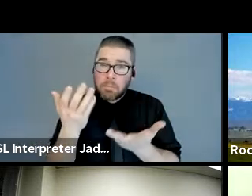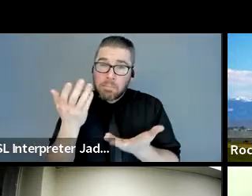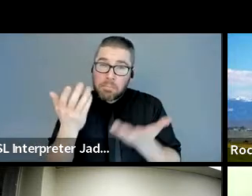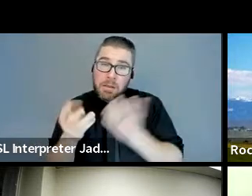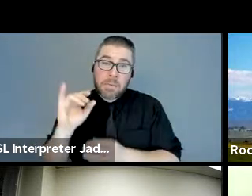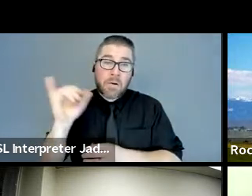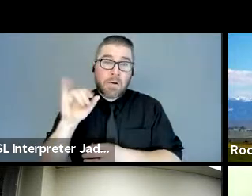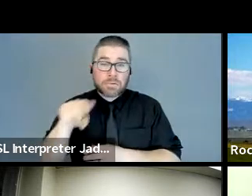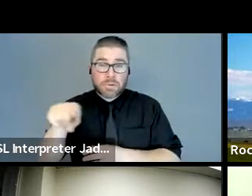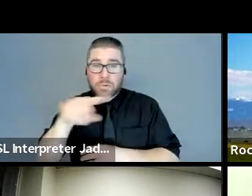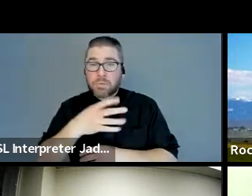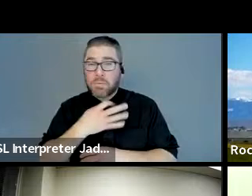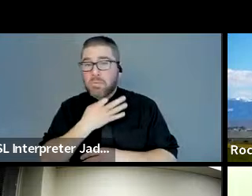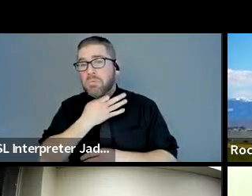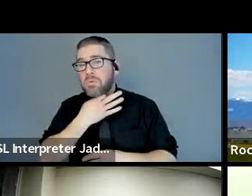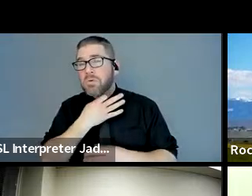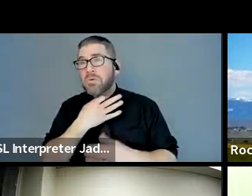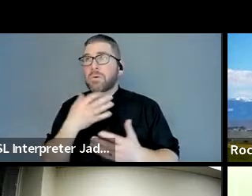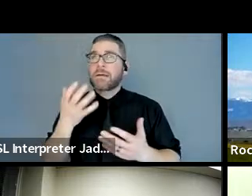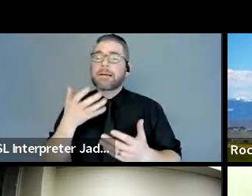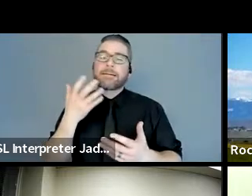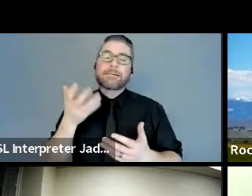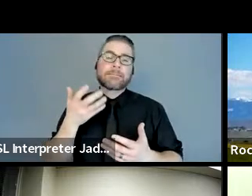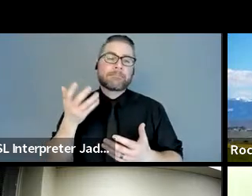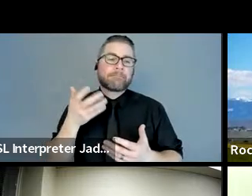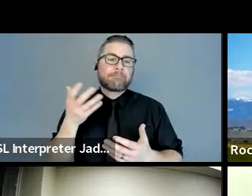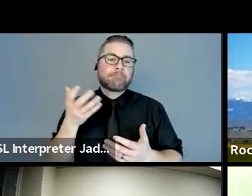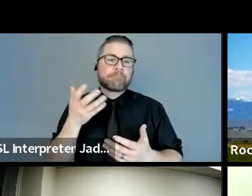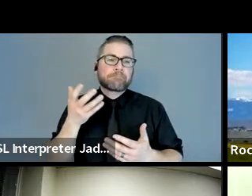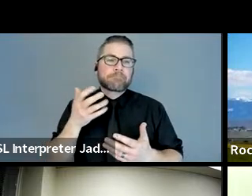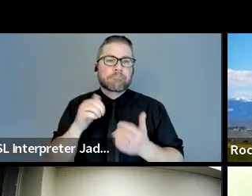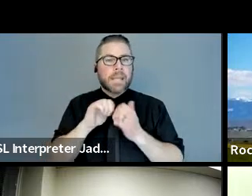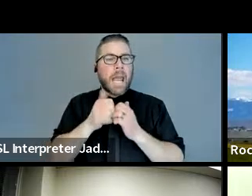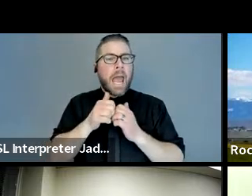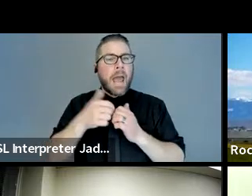pushing to get cleaner equipment at the port.